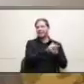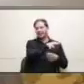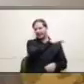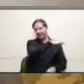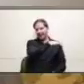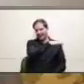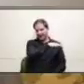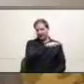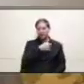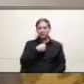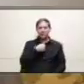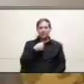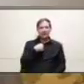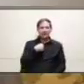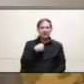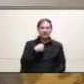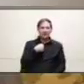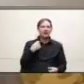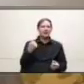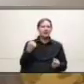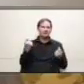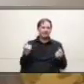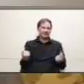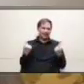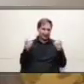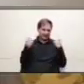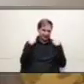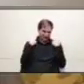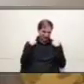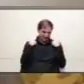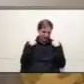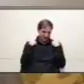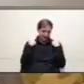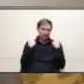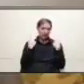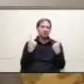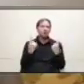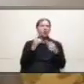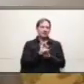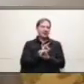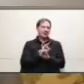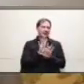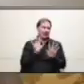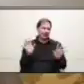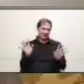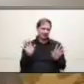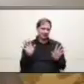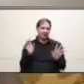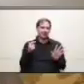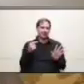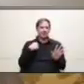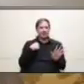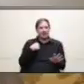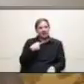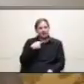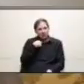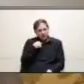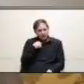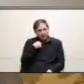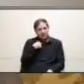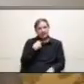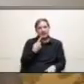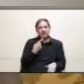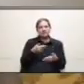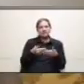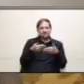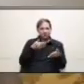it was a question of misunderstanding there and there. So it had been cleared. Unfortunately, you couldn't get the brief, but I